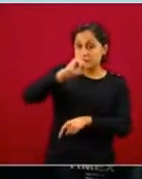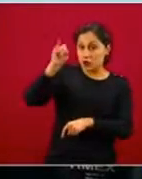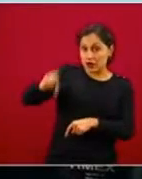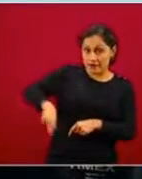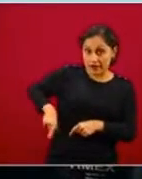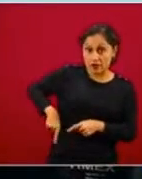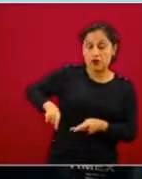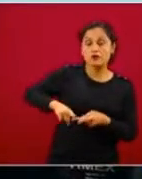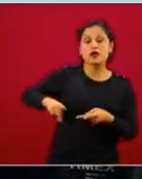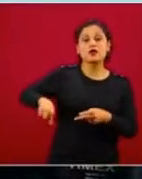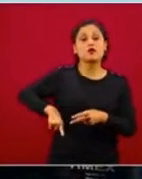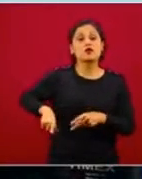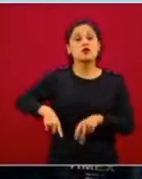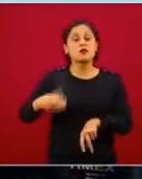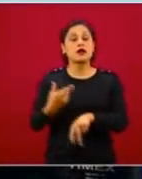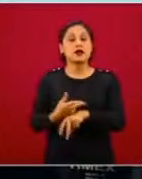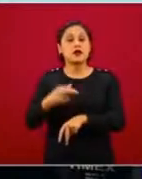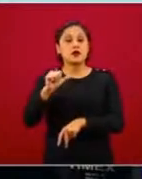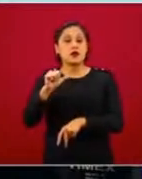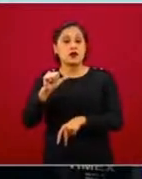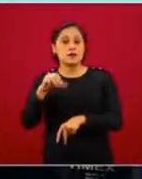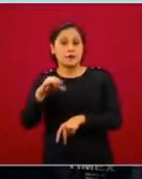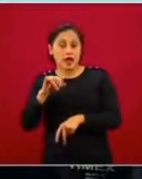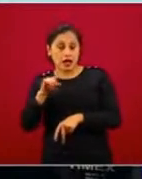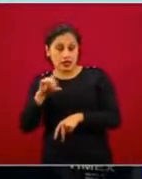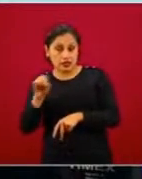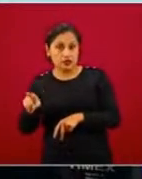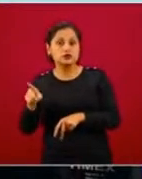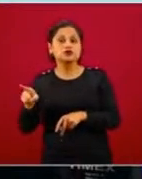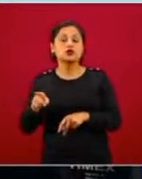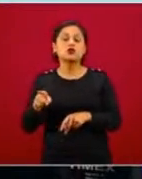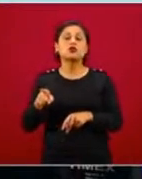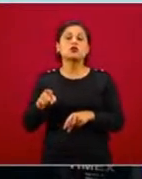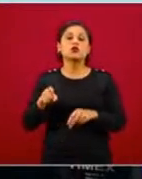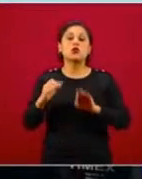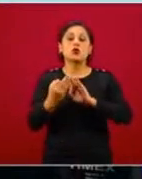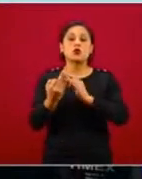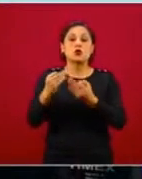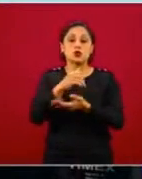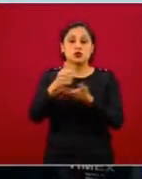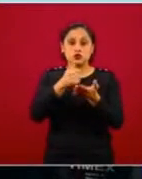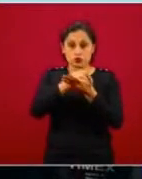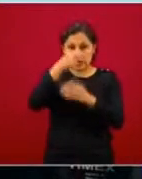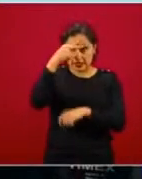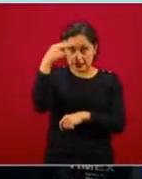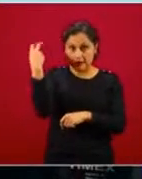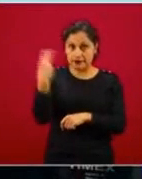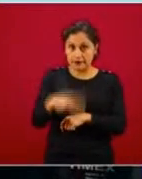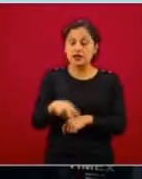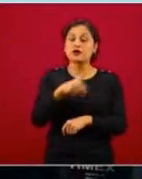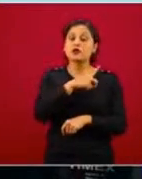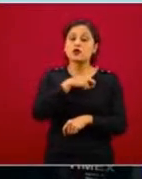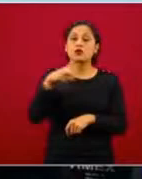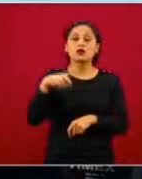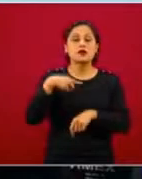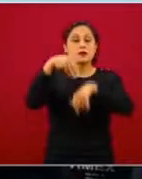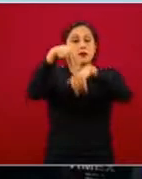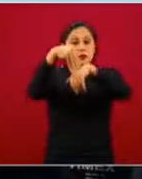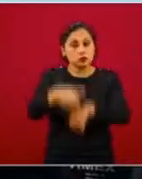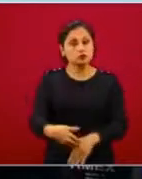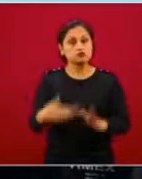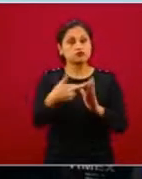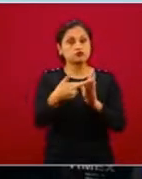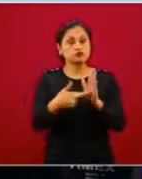del Mazo, Governor Sheinbaum particularmente en said. la zona metropolitana del And Valle de the México, metropolitan tenemos area que of the Valley conservar of Mexico las must medidas de